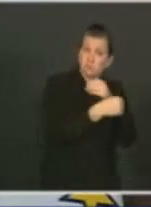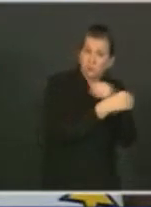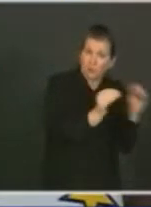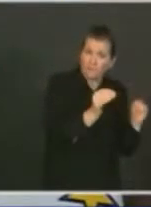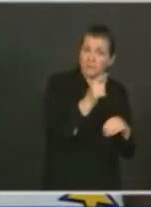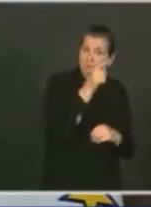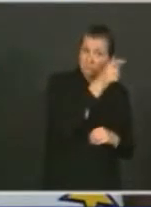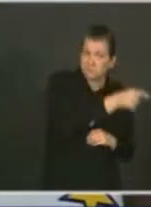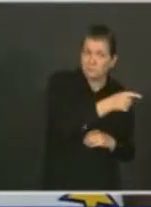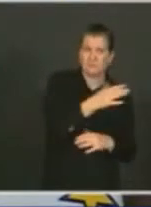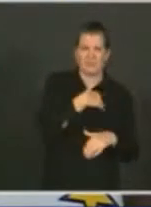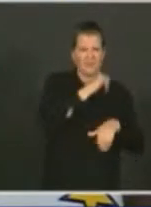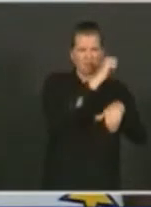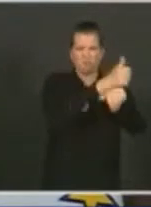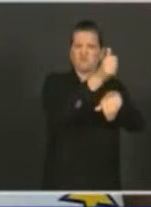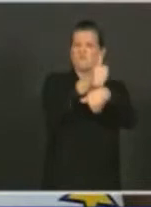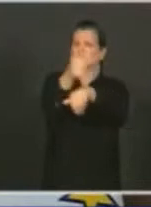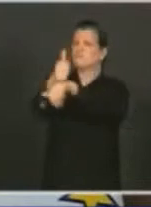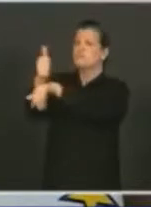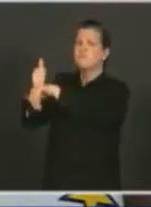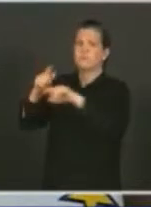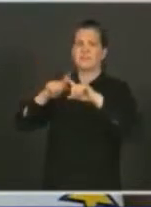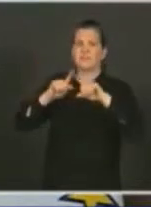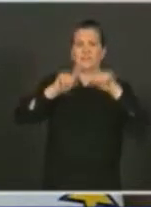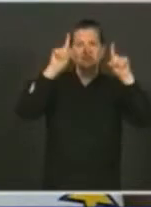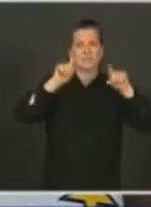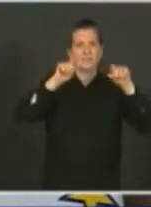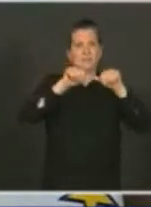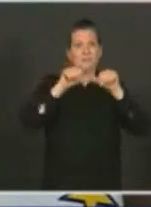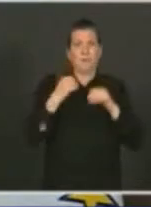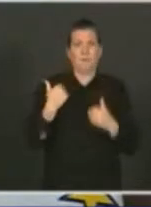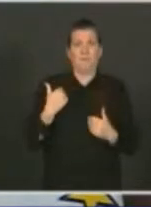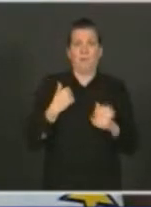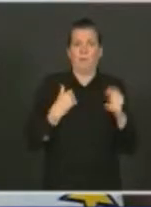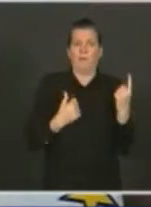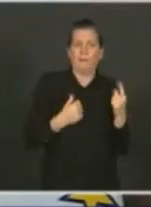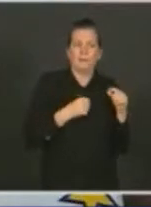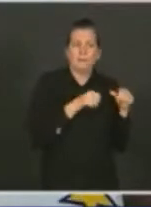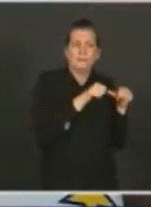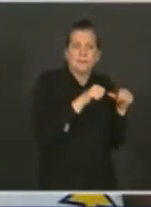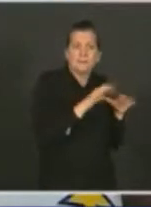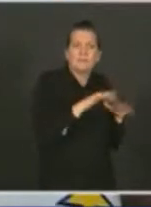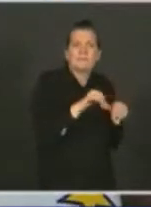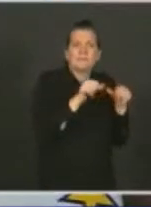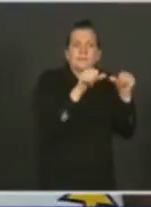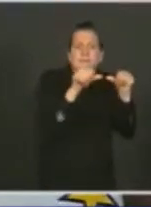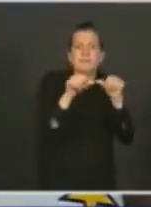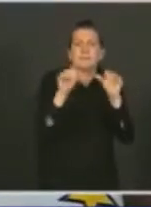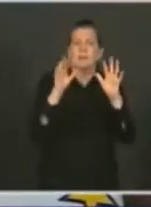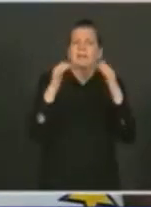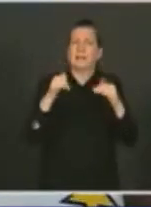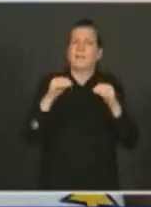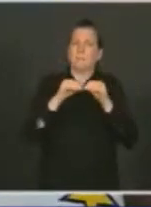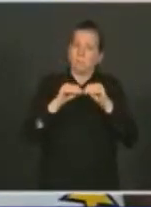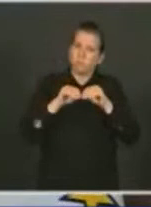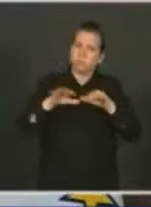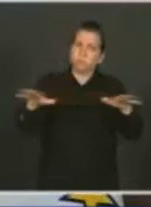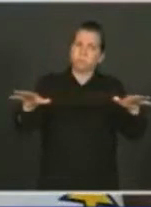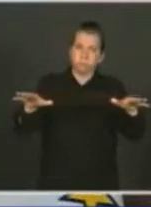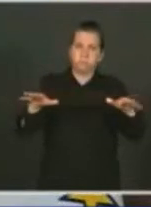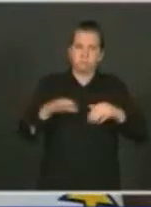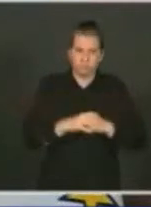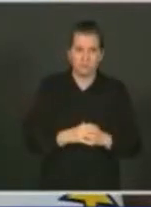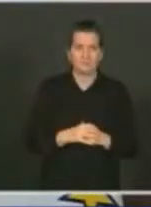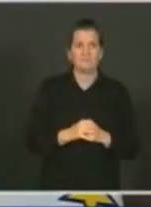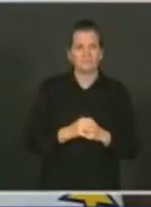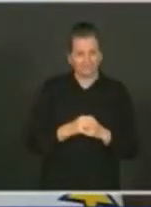The thing that we've lacked until now is there's not really been a clear process and a one-stop shop for